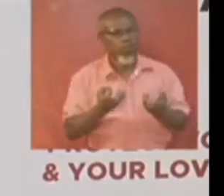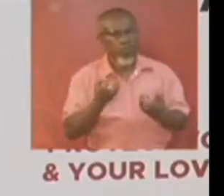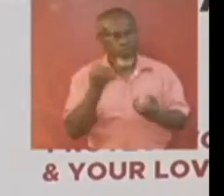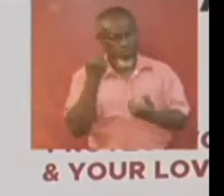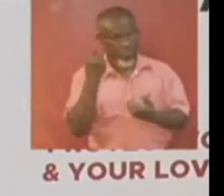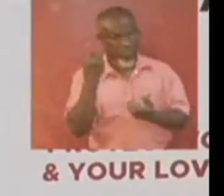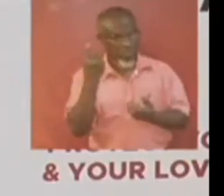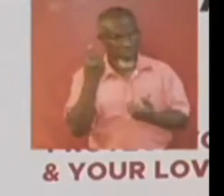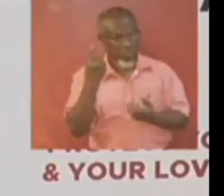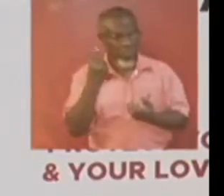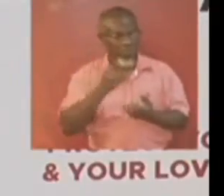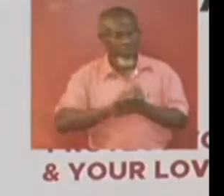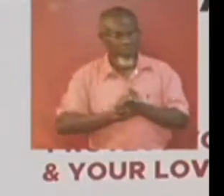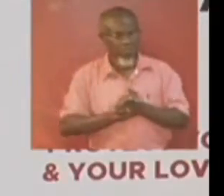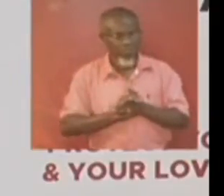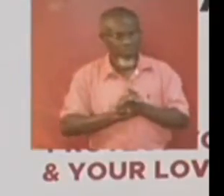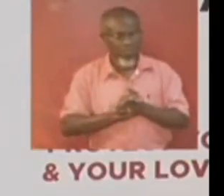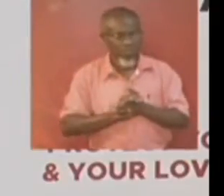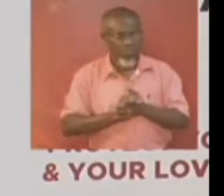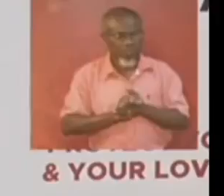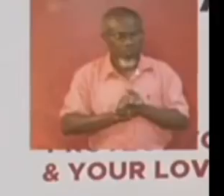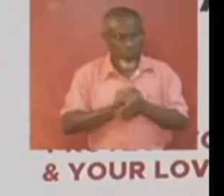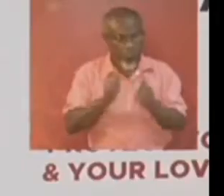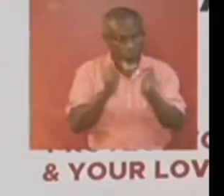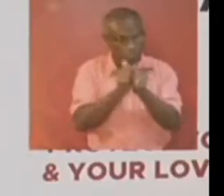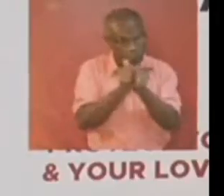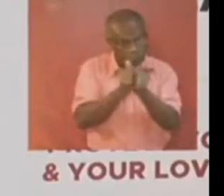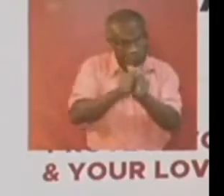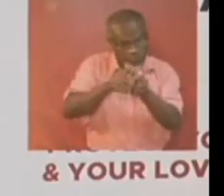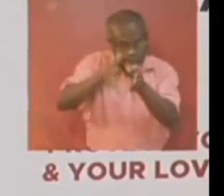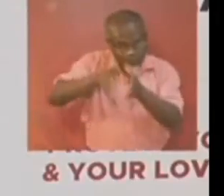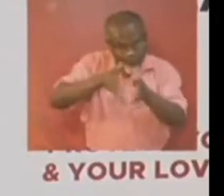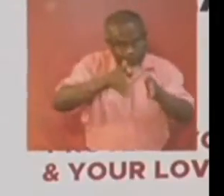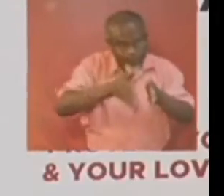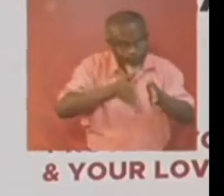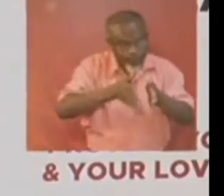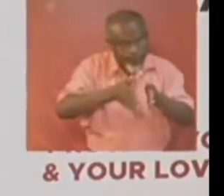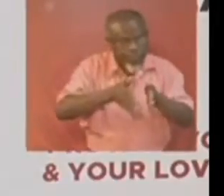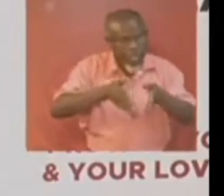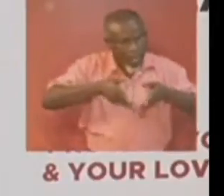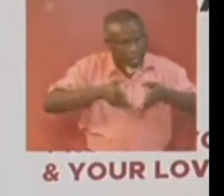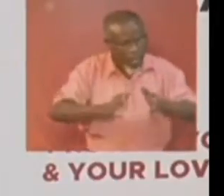specialized levels of care, since there are specific specialties